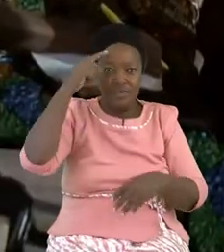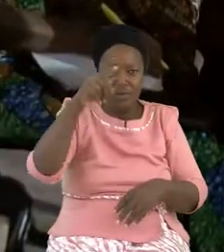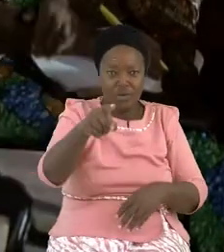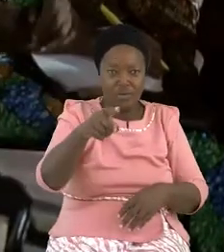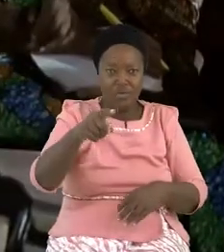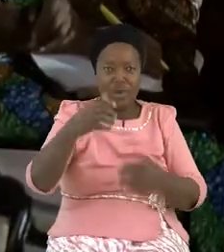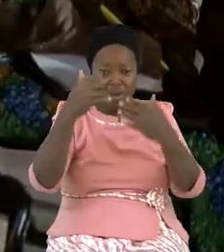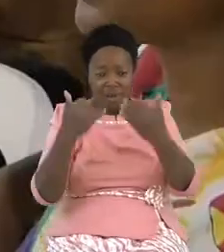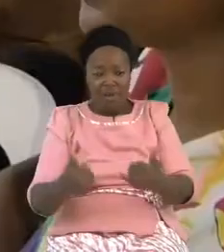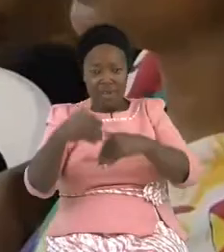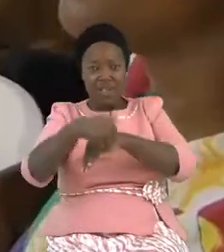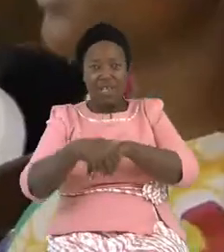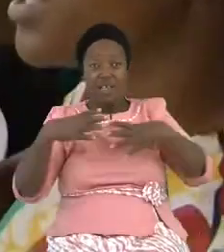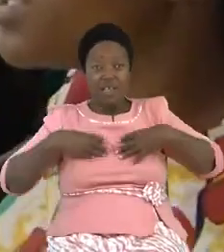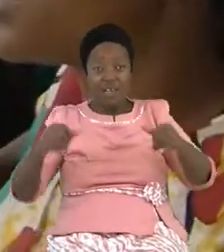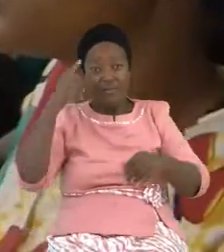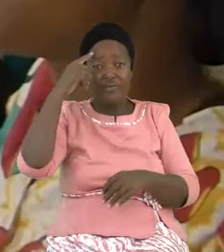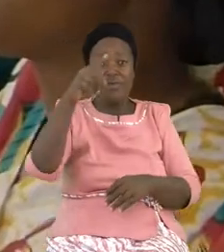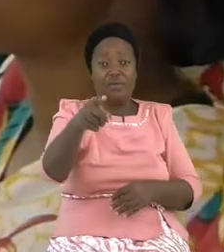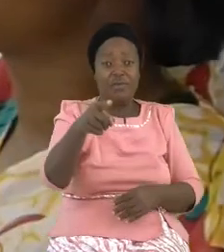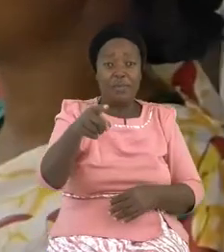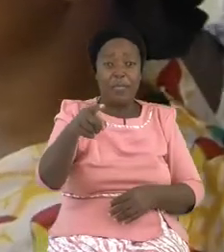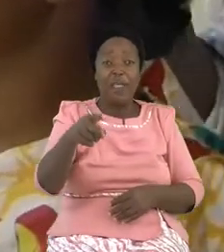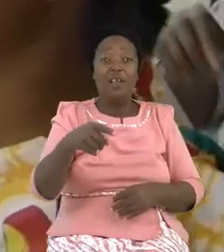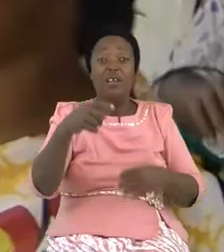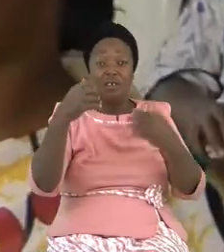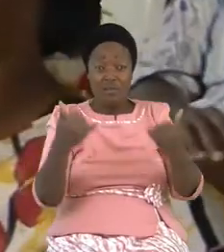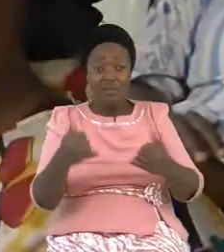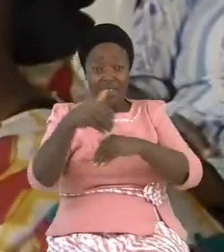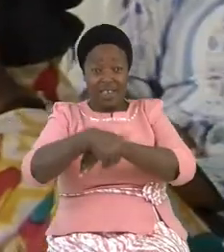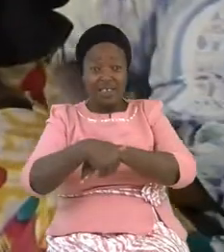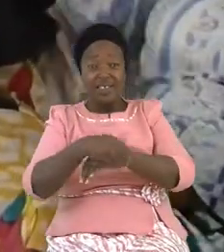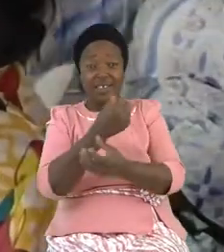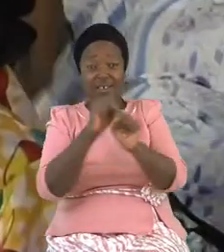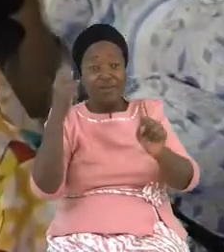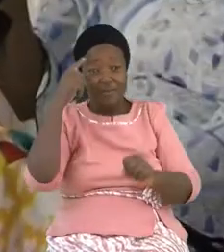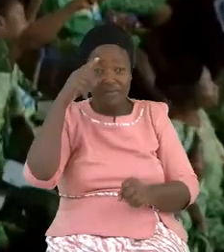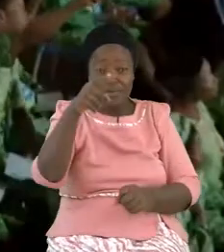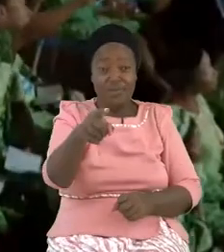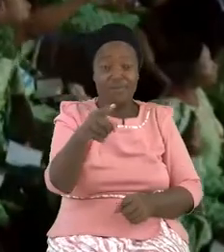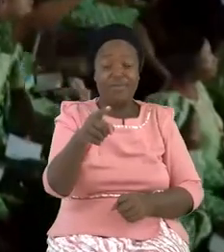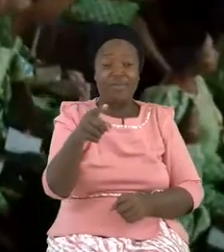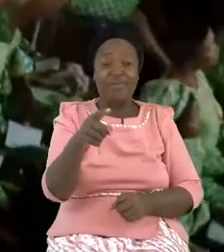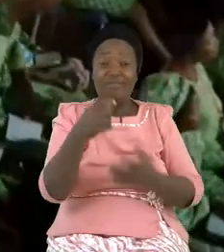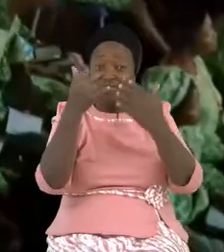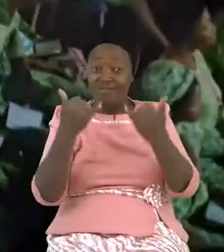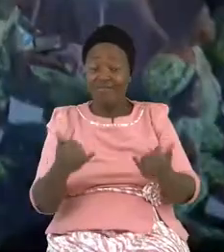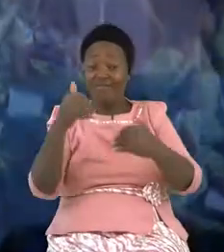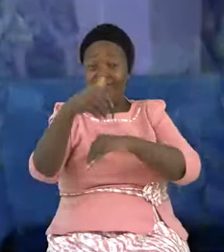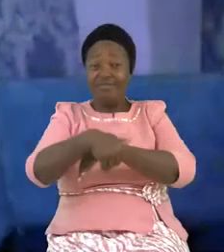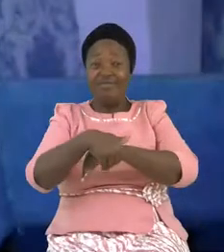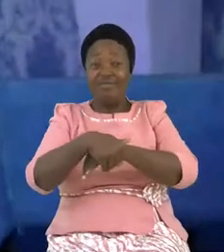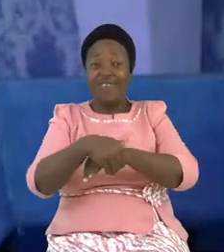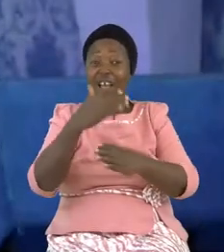Tonight, healing for you. Tonight, salvation for you. Tonight,